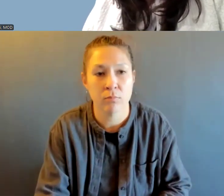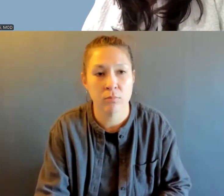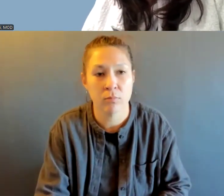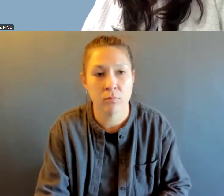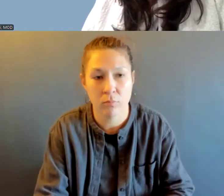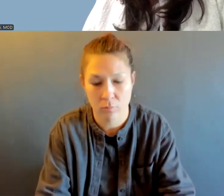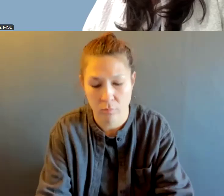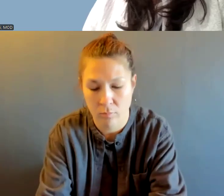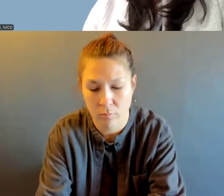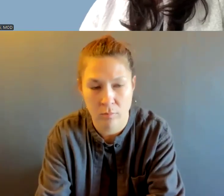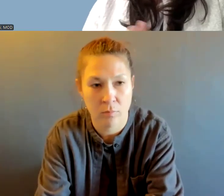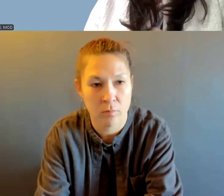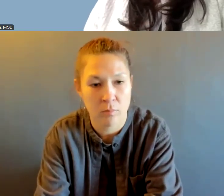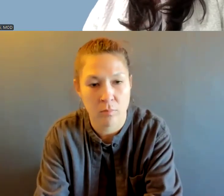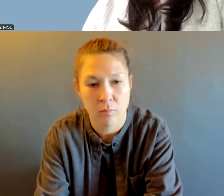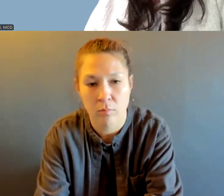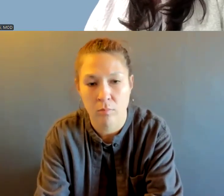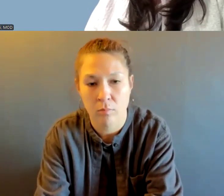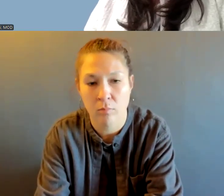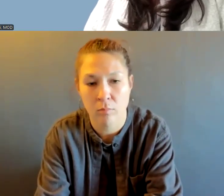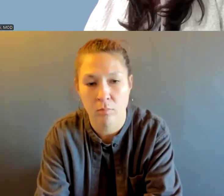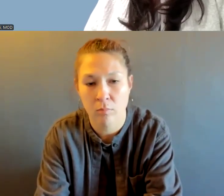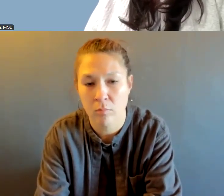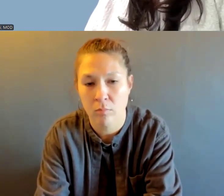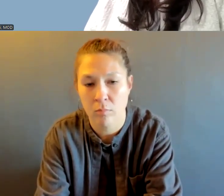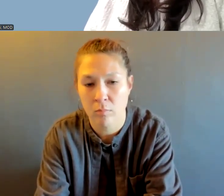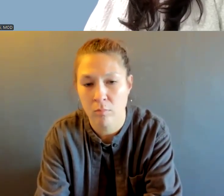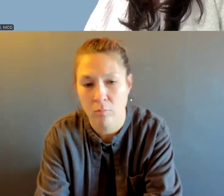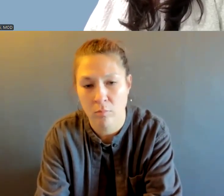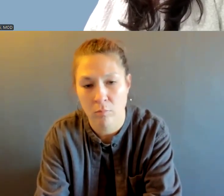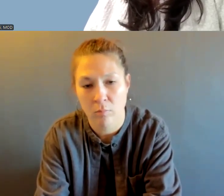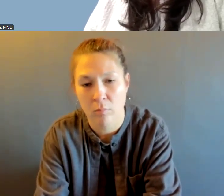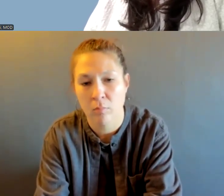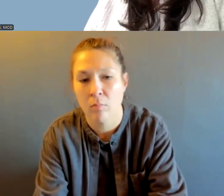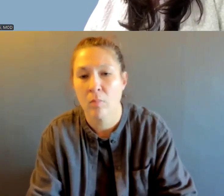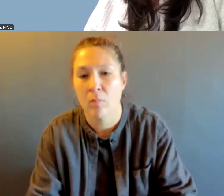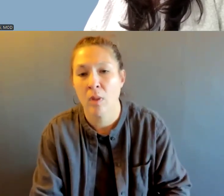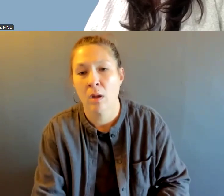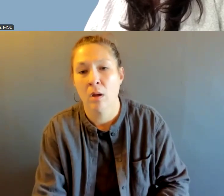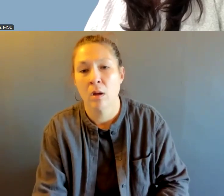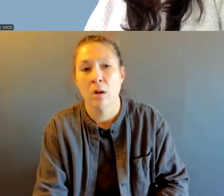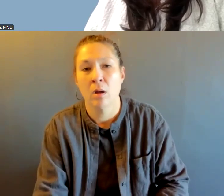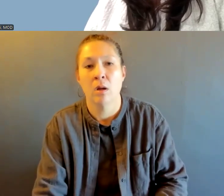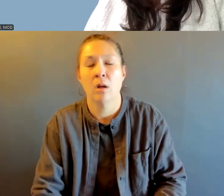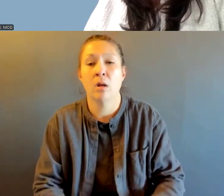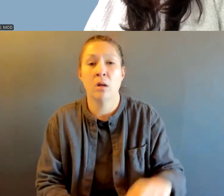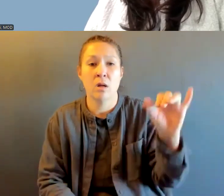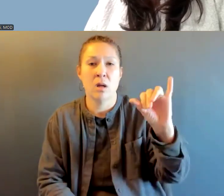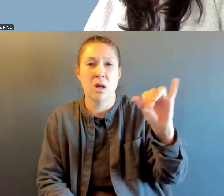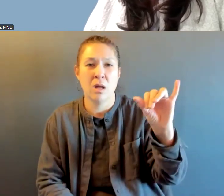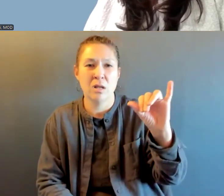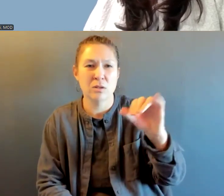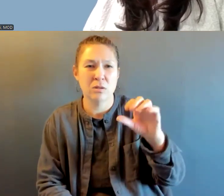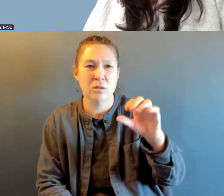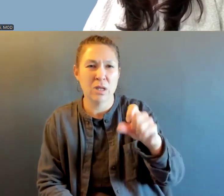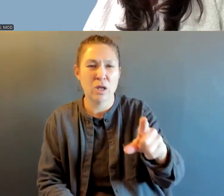sort of a follow-up to that. Could you review the expected composition of individuals that make up a COD regarding disability status?